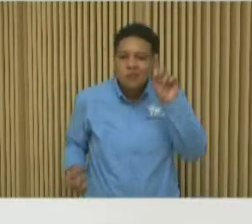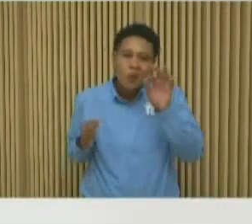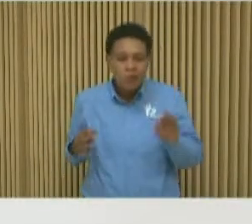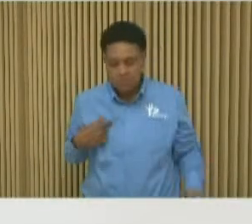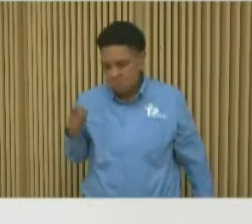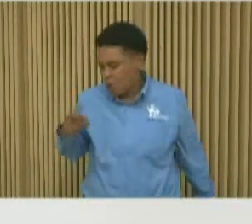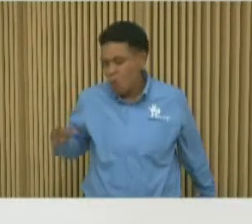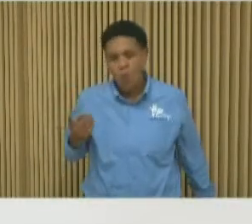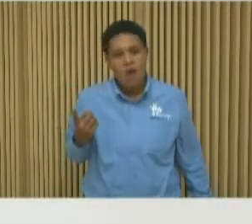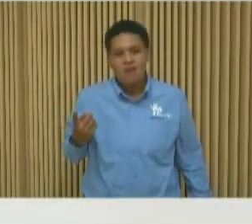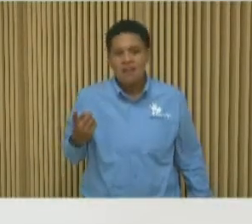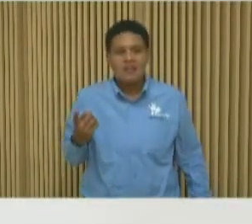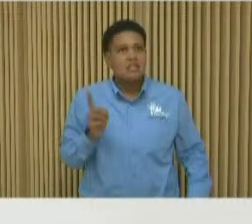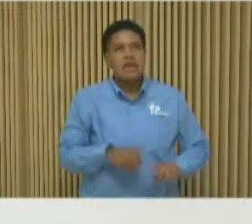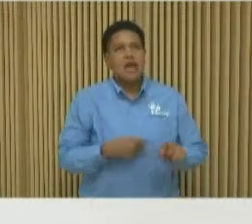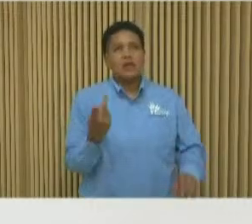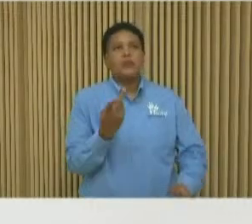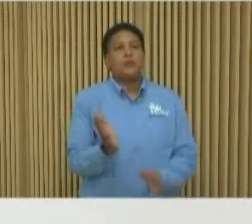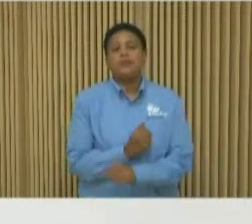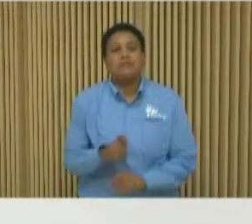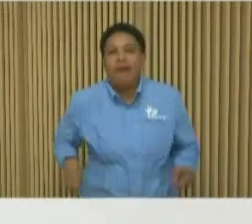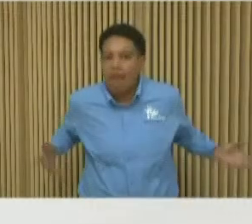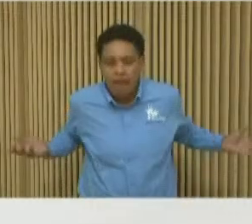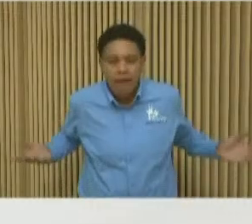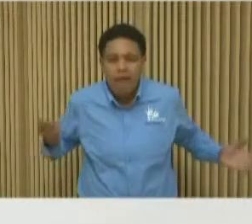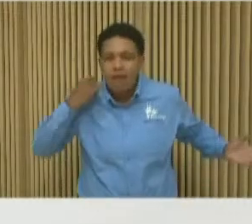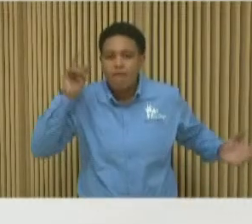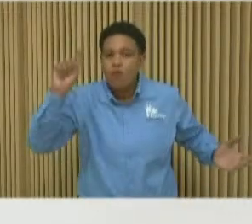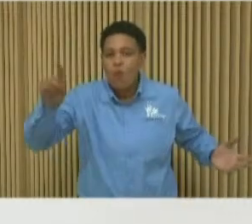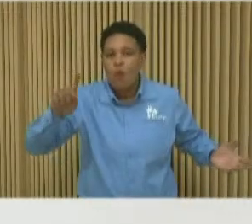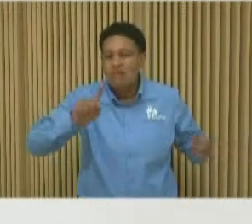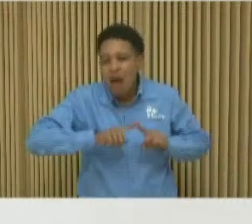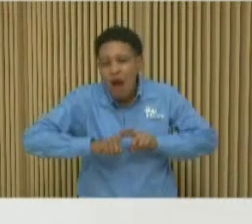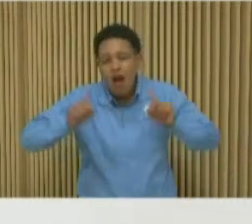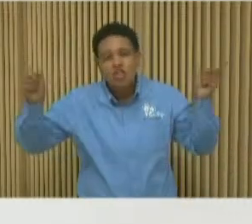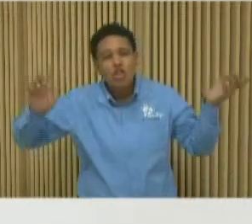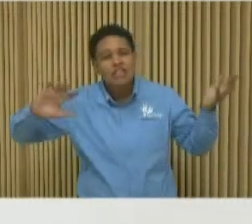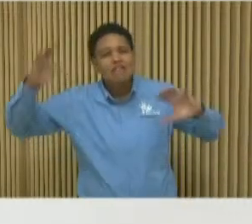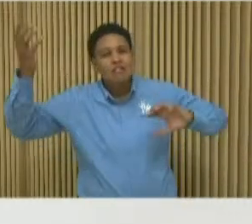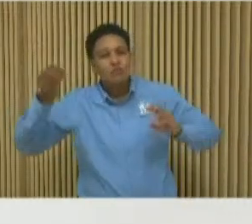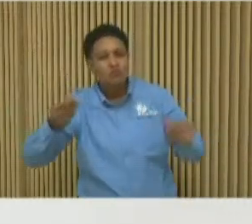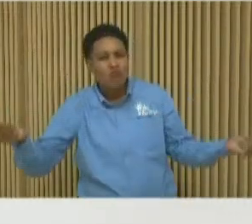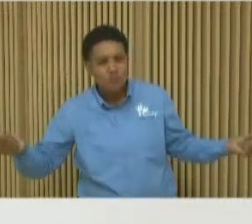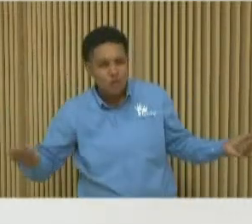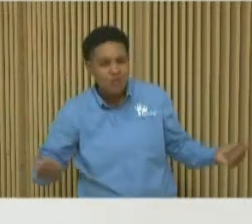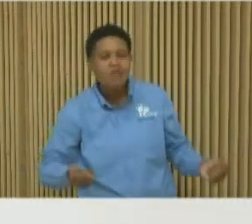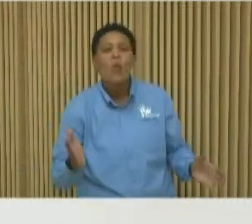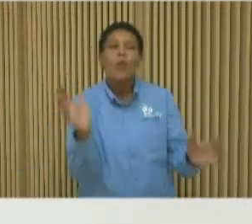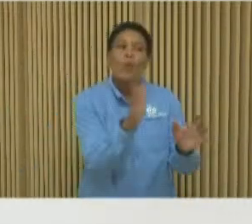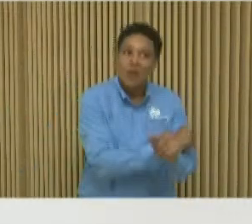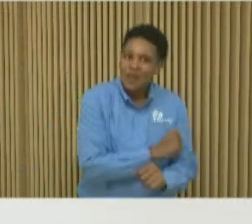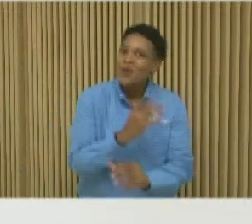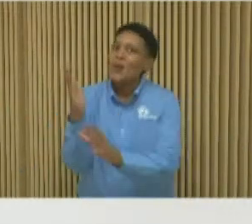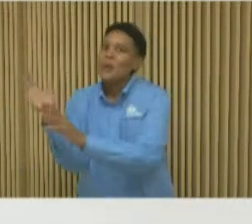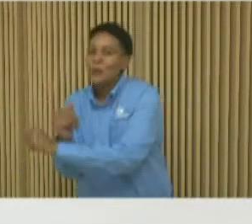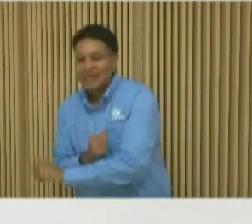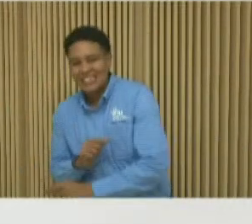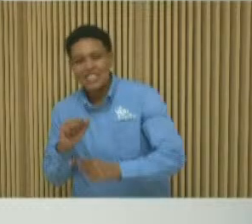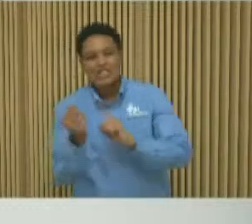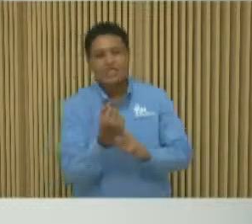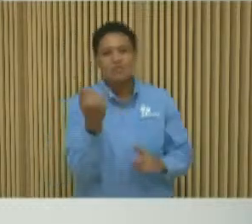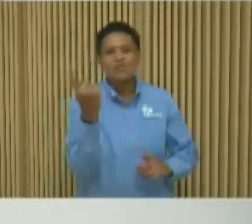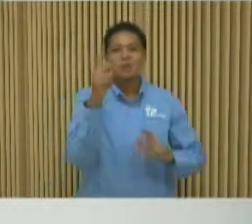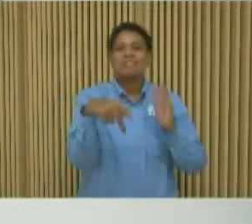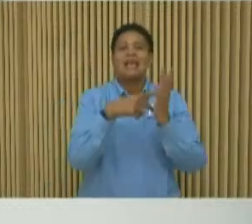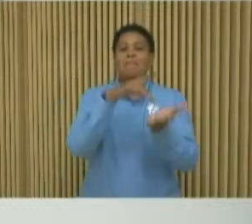Right. If you go to alternative dispute resolution, it is a win-win situation. There's some form of middle